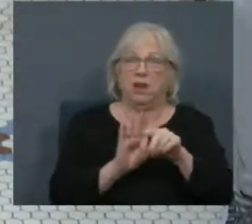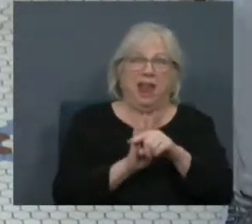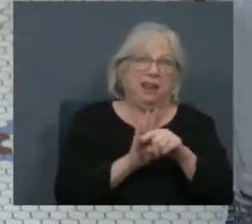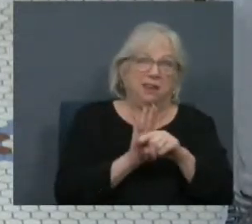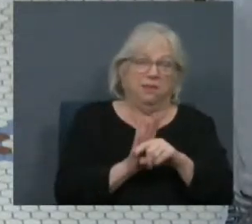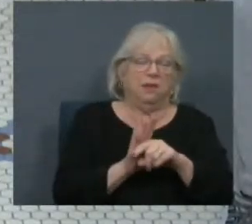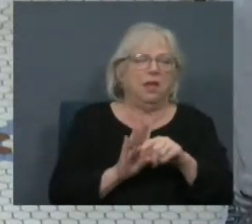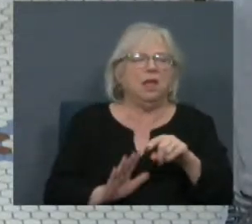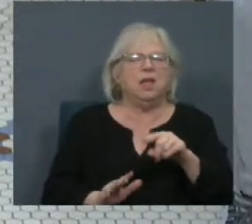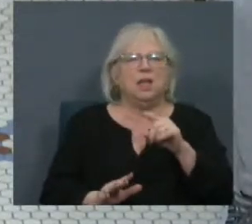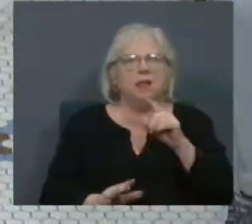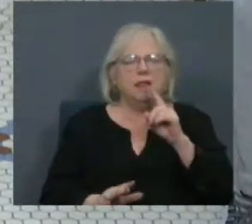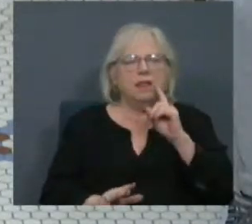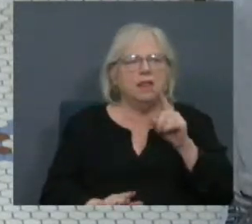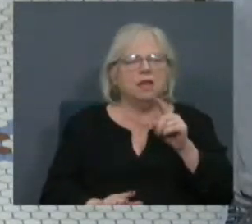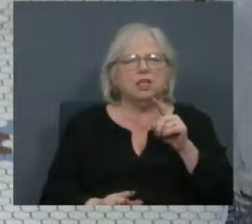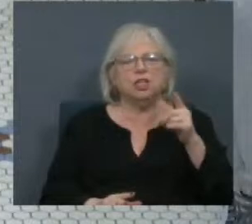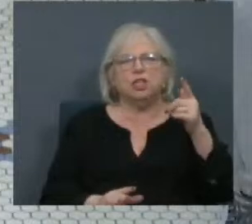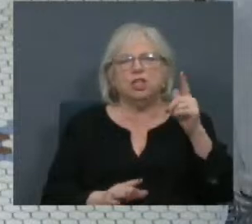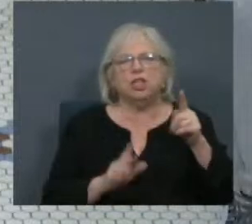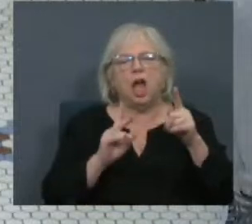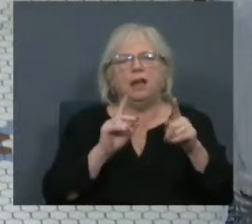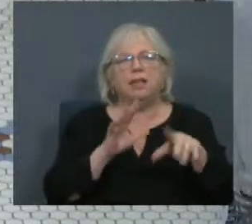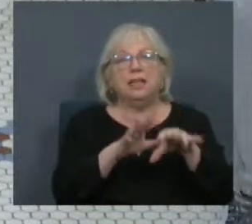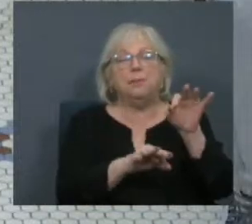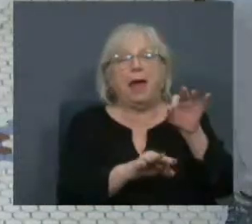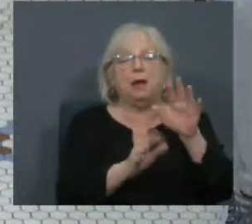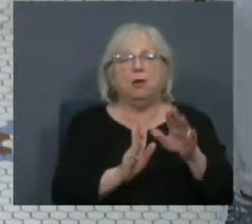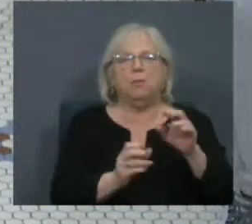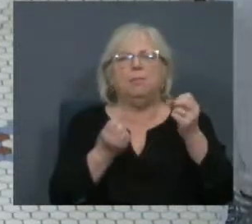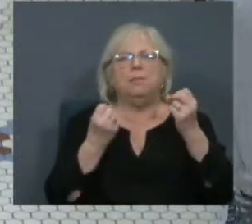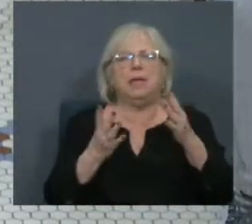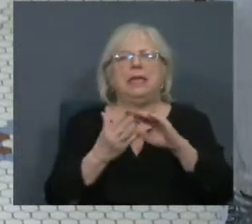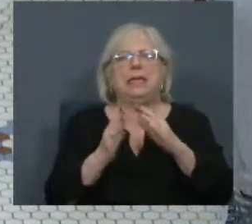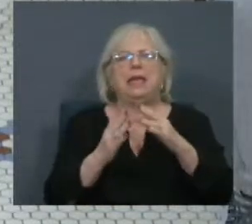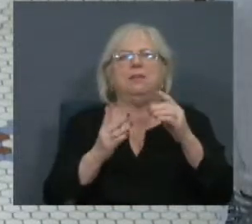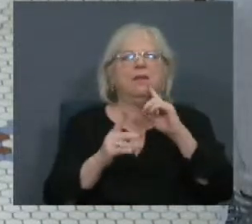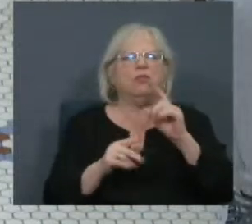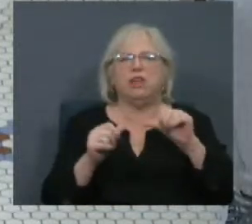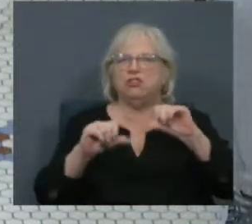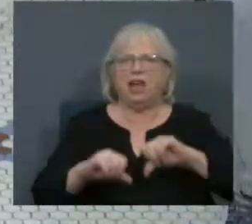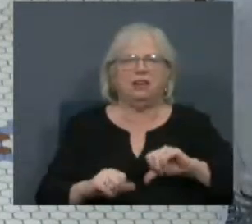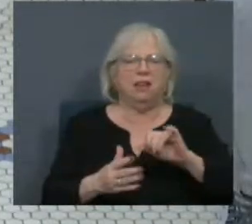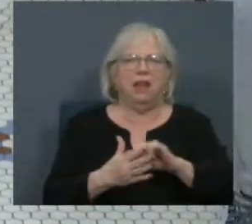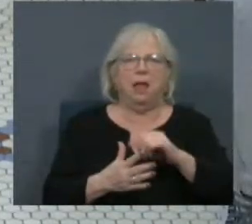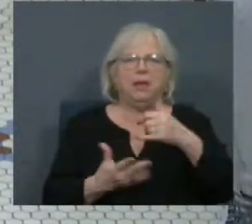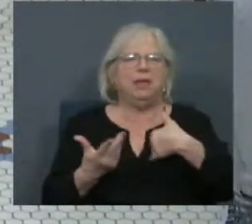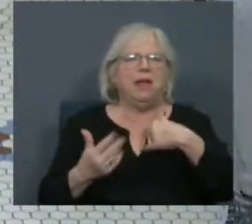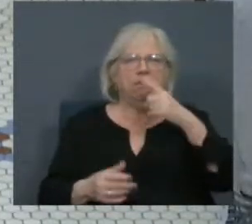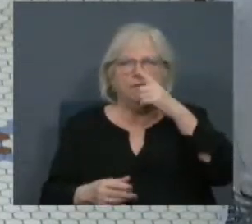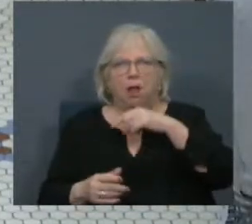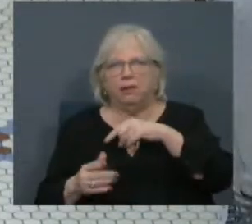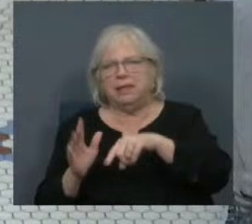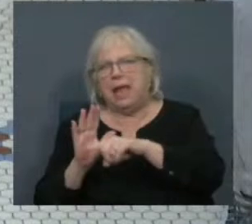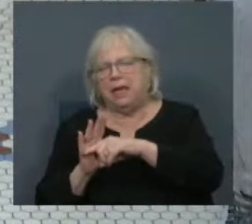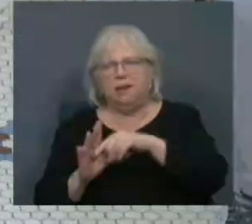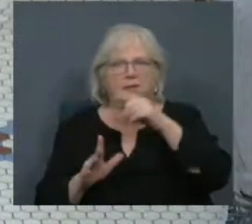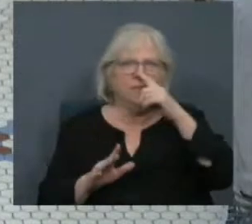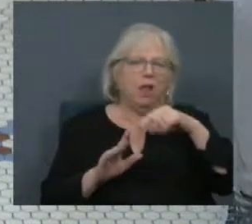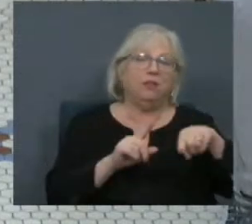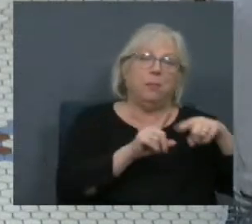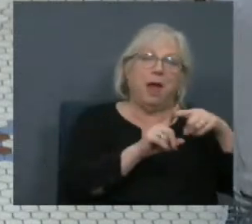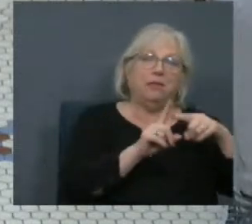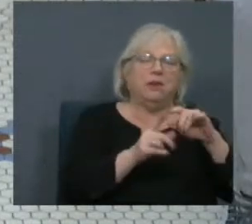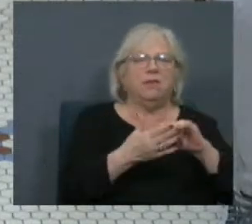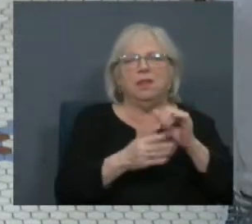are, ShotSpotter in particular, many cities have rejected ShotSpotter. They have been false negatives and false positives, which end up